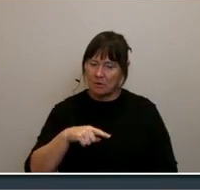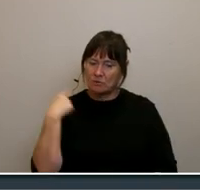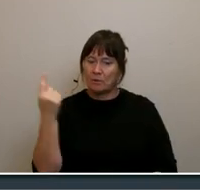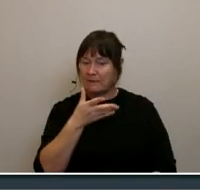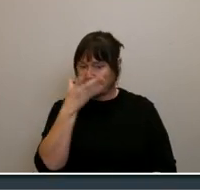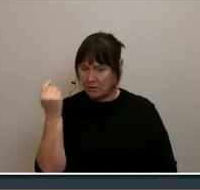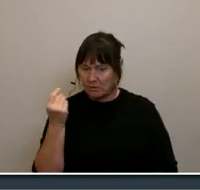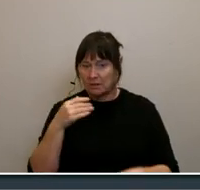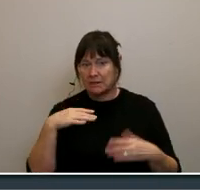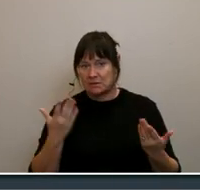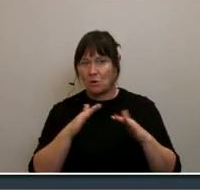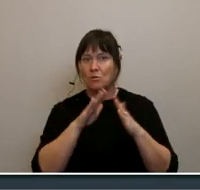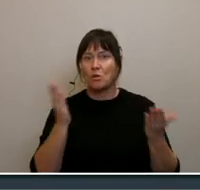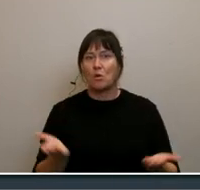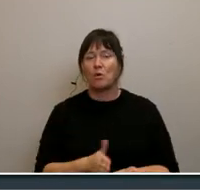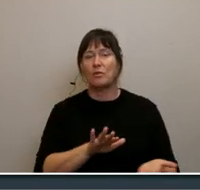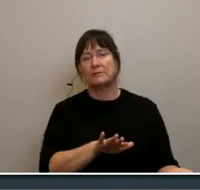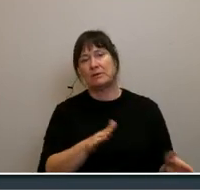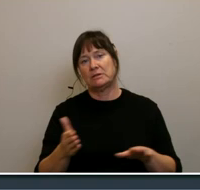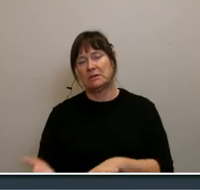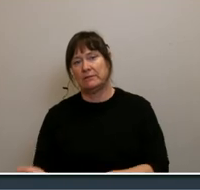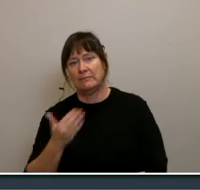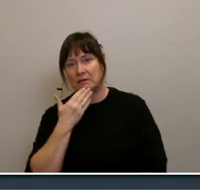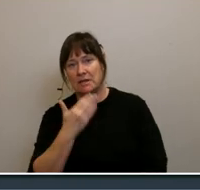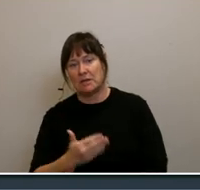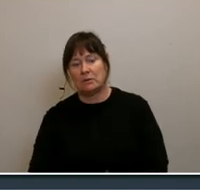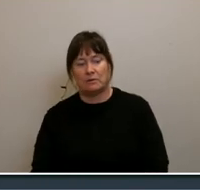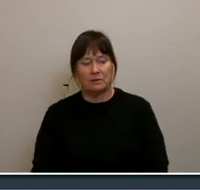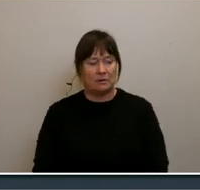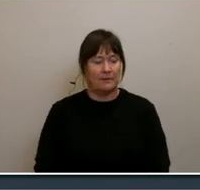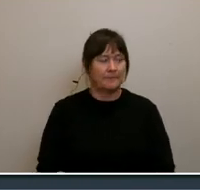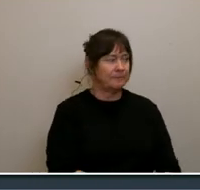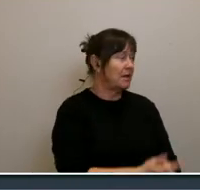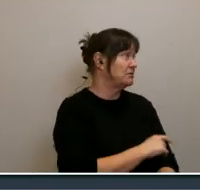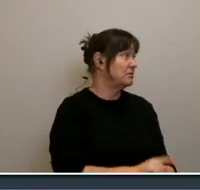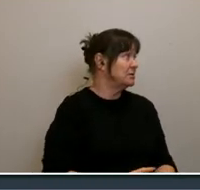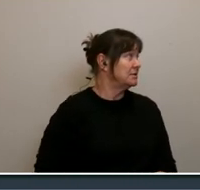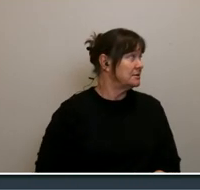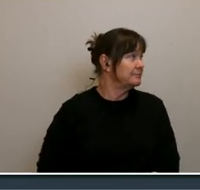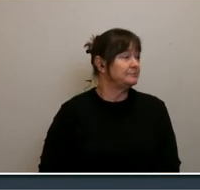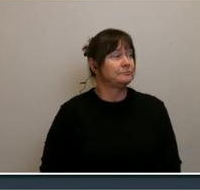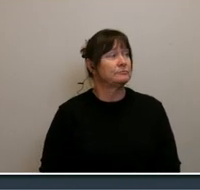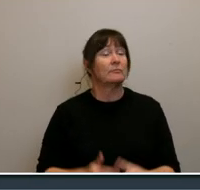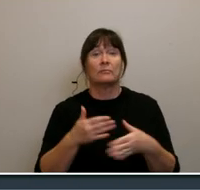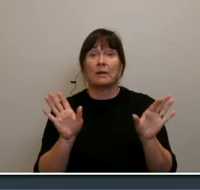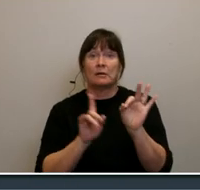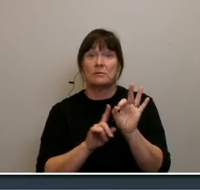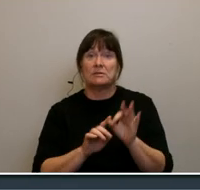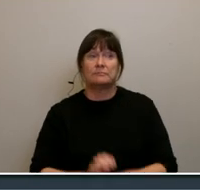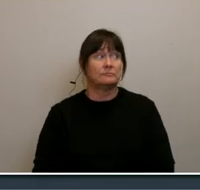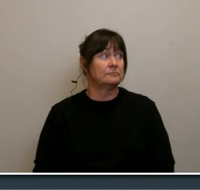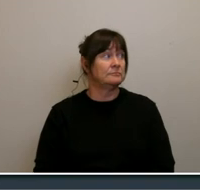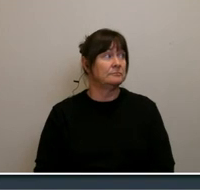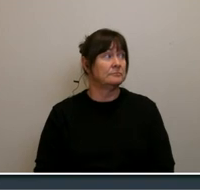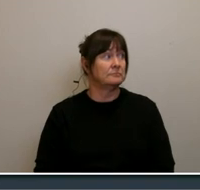perishing. Thank you. Thank you very much for your submission, Vanessa. I'll just open up to the councillors for question.